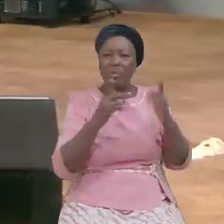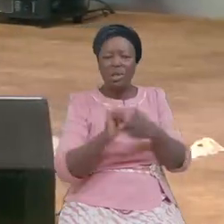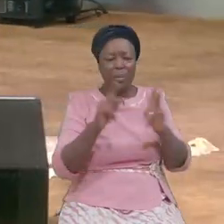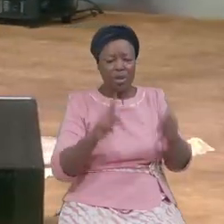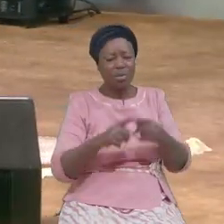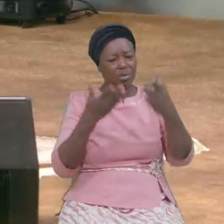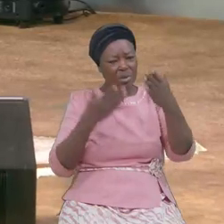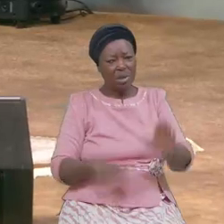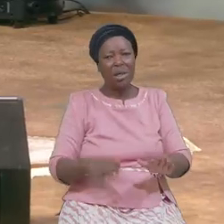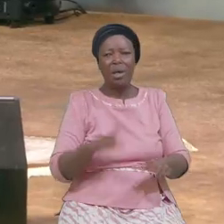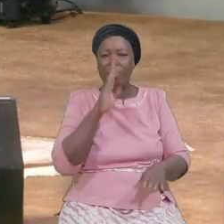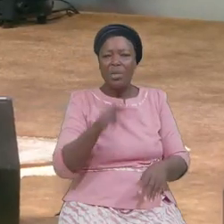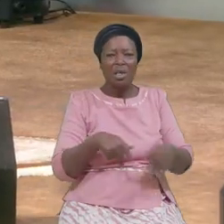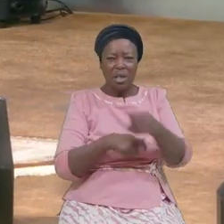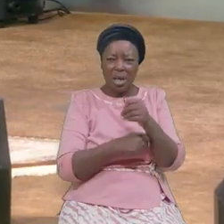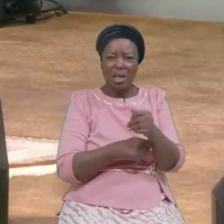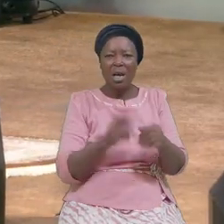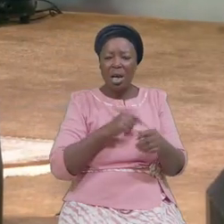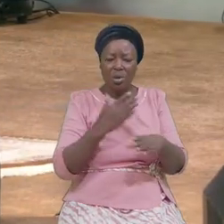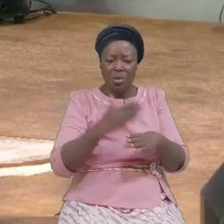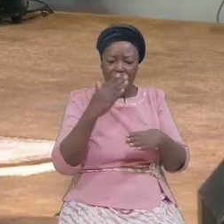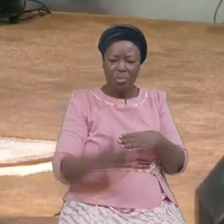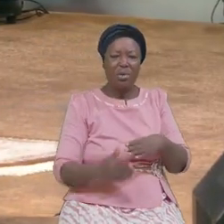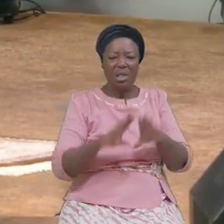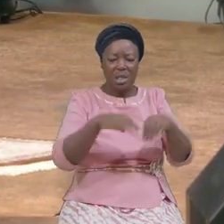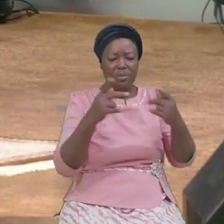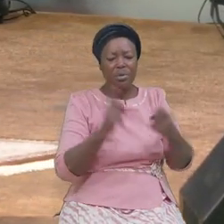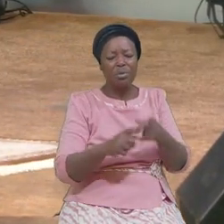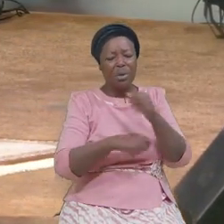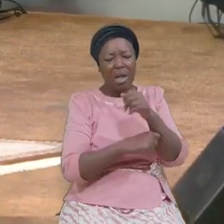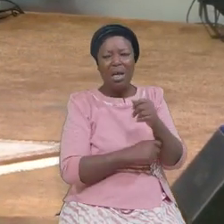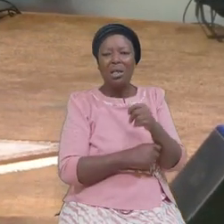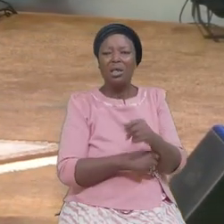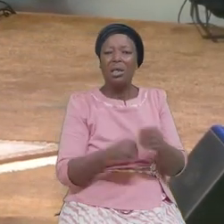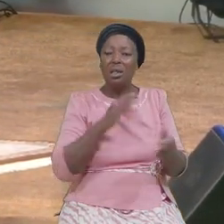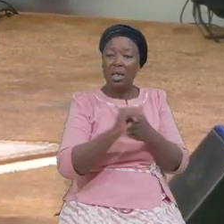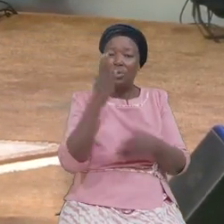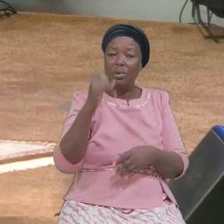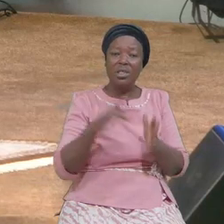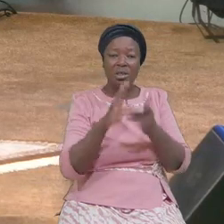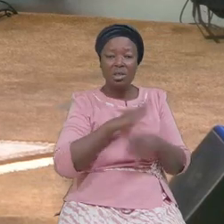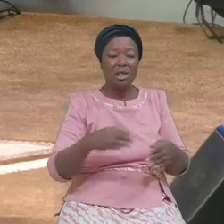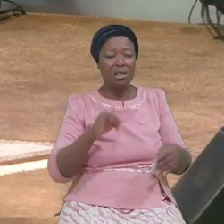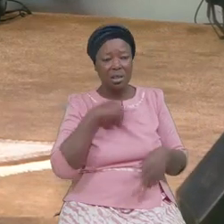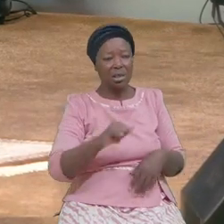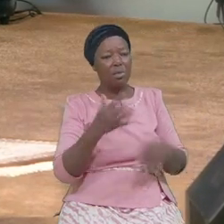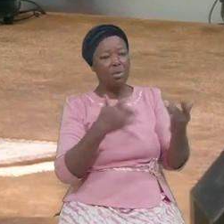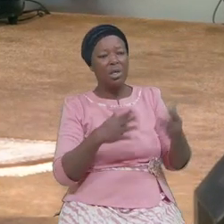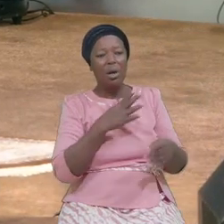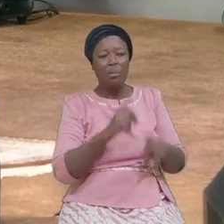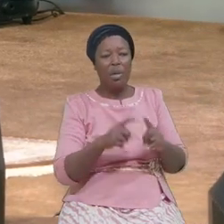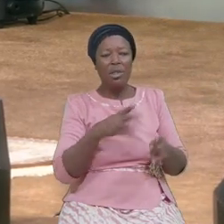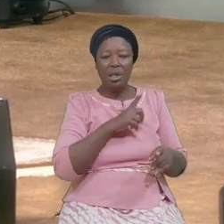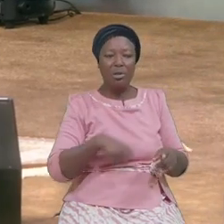perish, being carnal and totally giving to carnality. That's why it's still watching. That's why I said the Lord is not